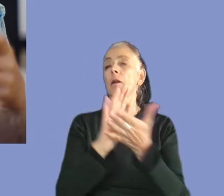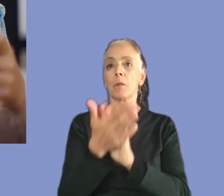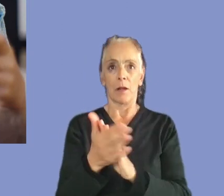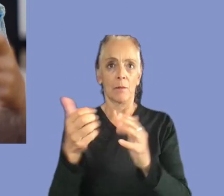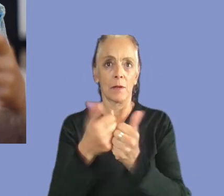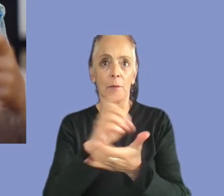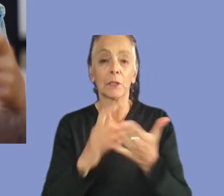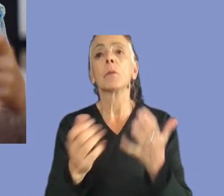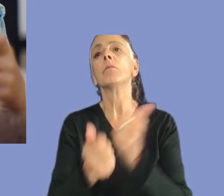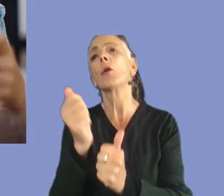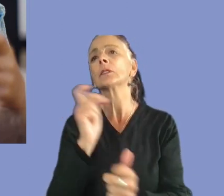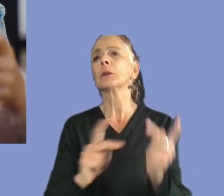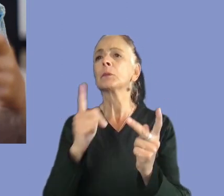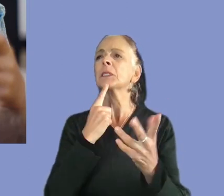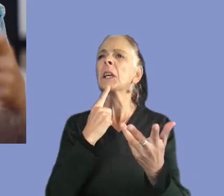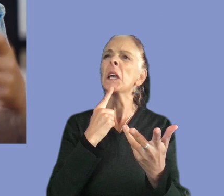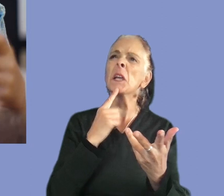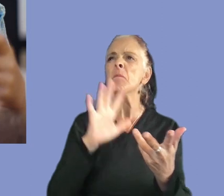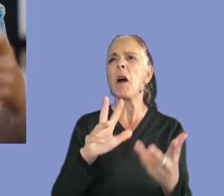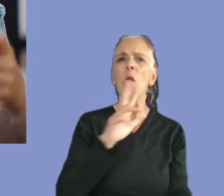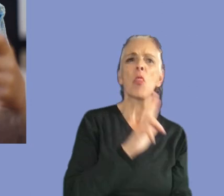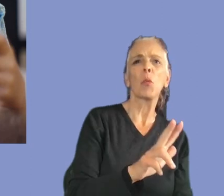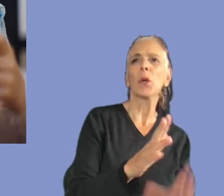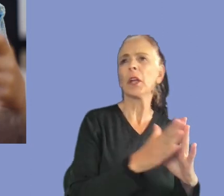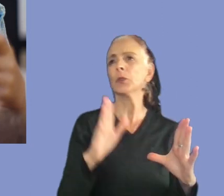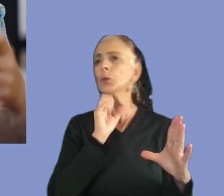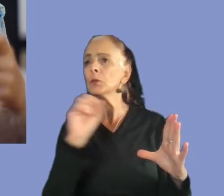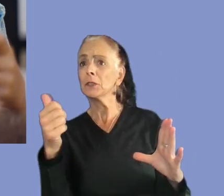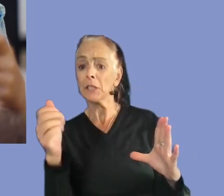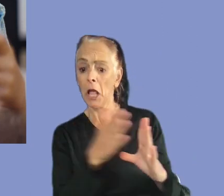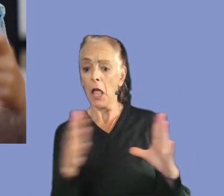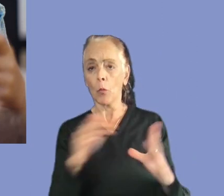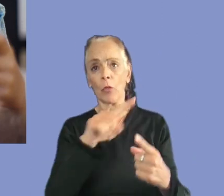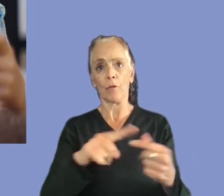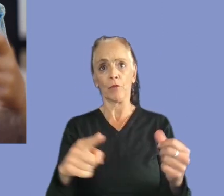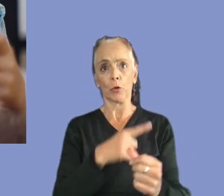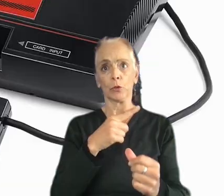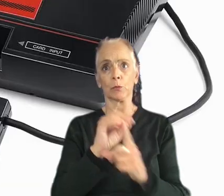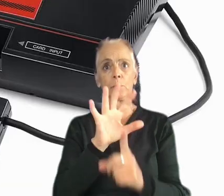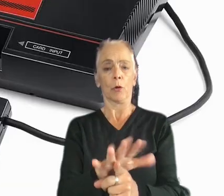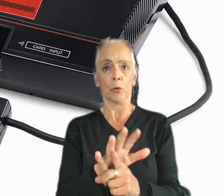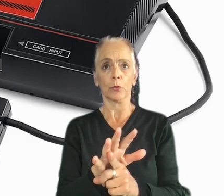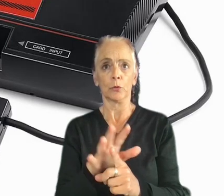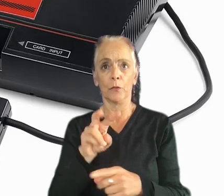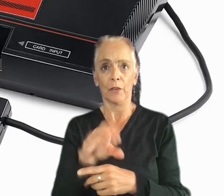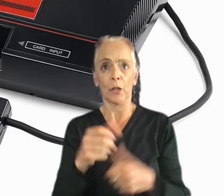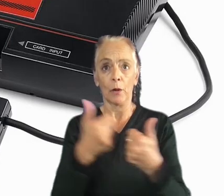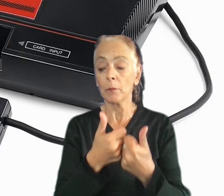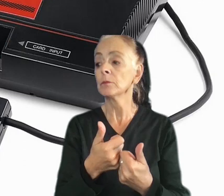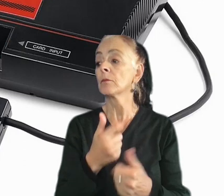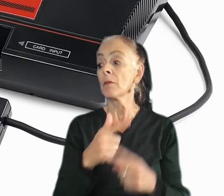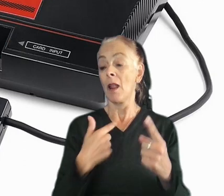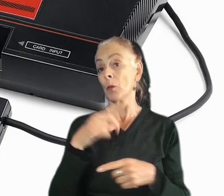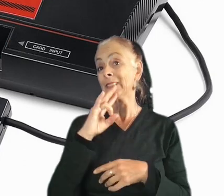give answers ranging from 3 to 10 years old, pretty much at the age that they were exposed to video games. I was 7 years